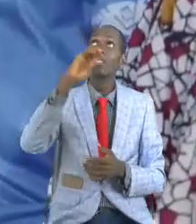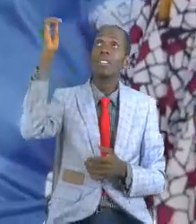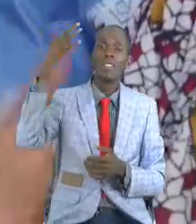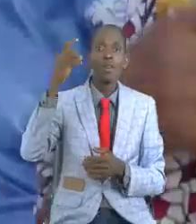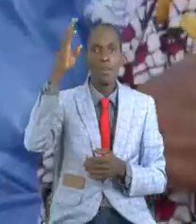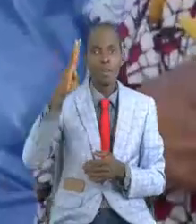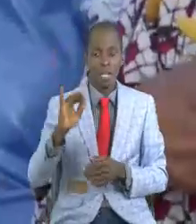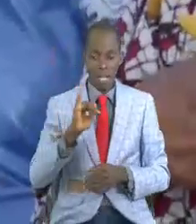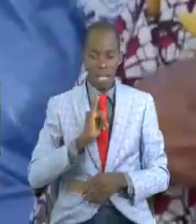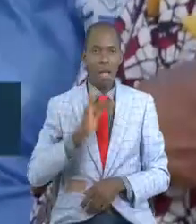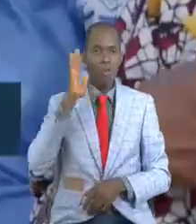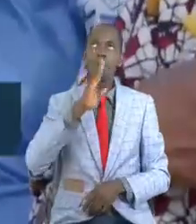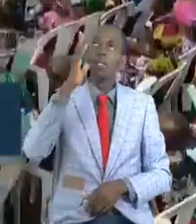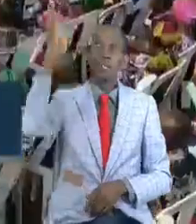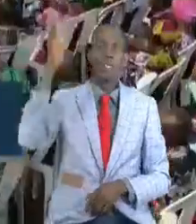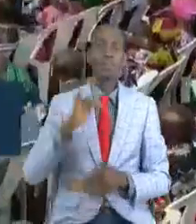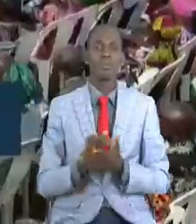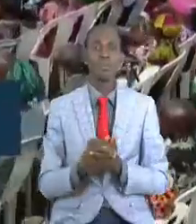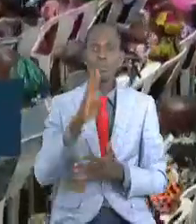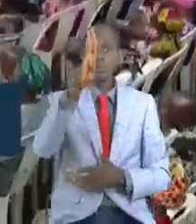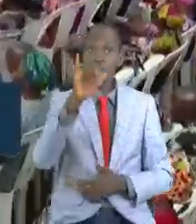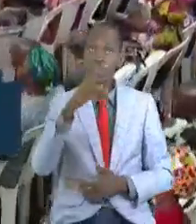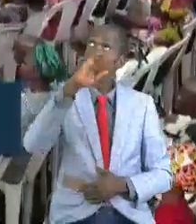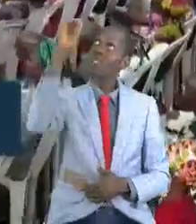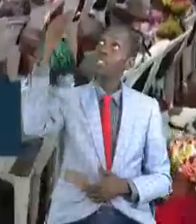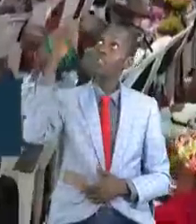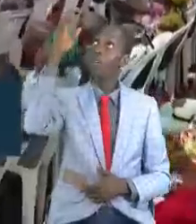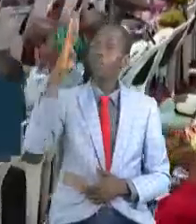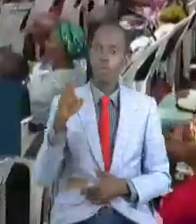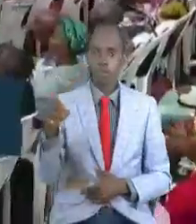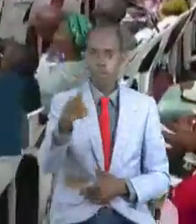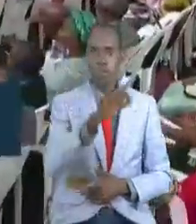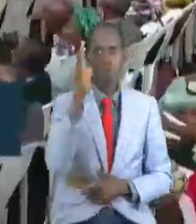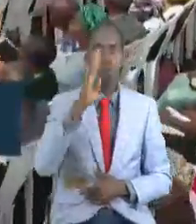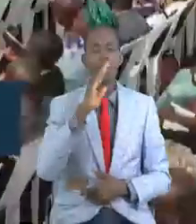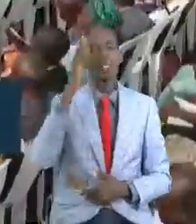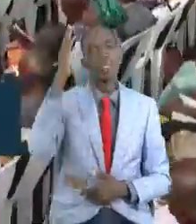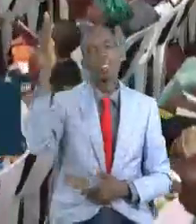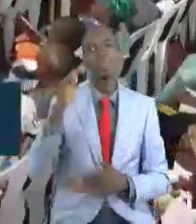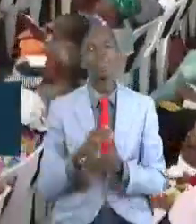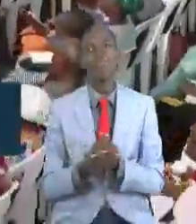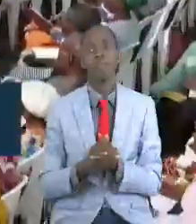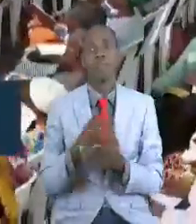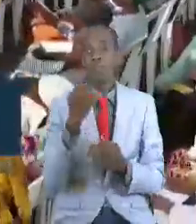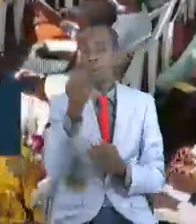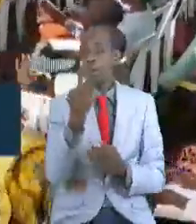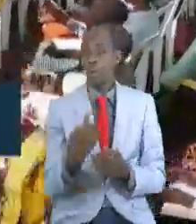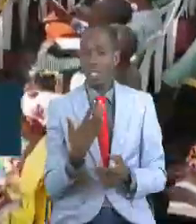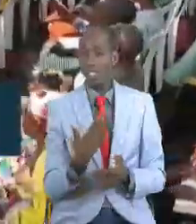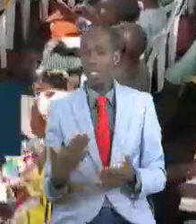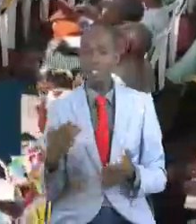there. By the grace of God, you'll be there. The only thing that makes me to be